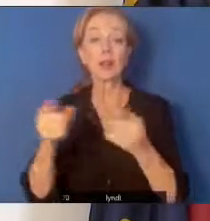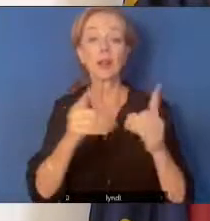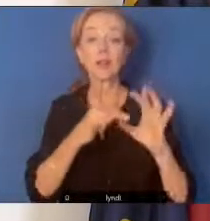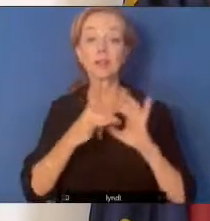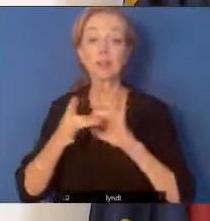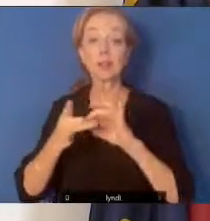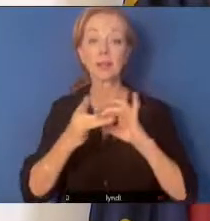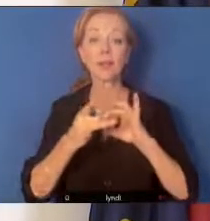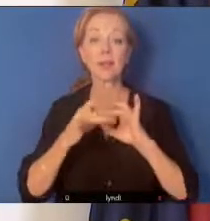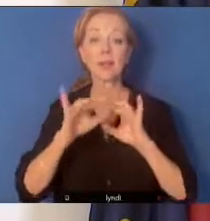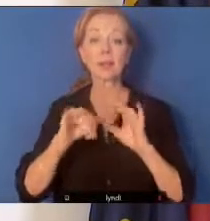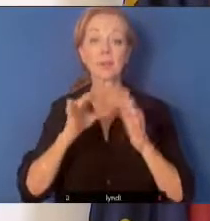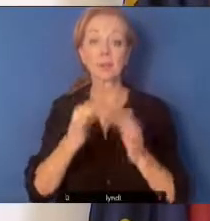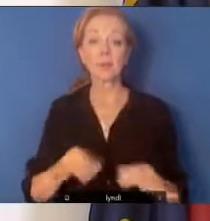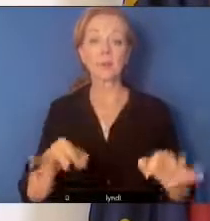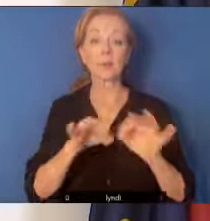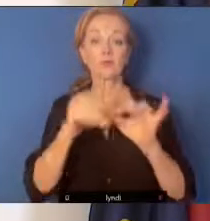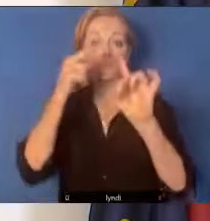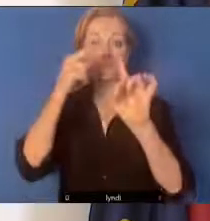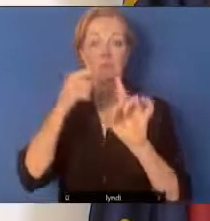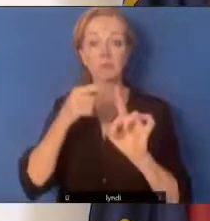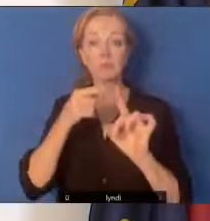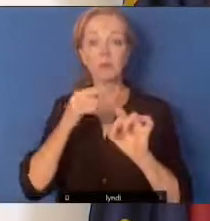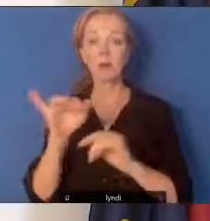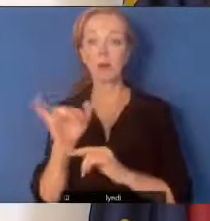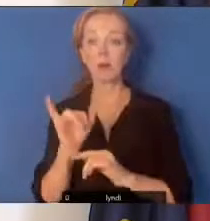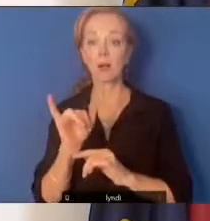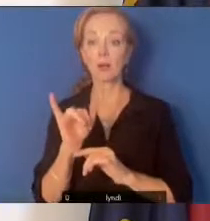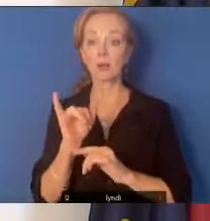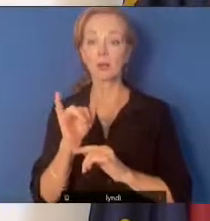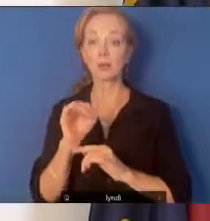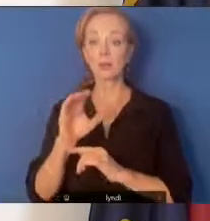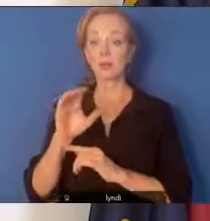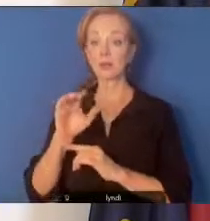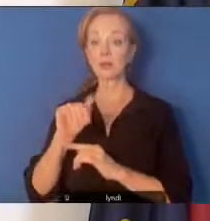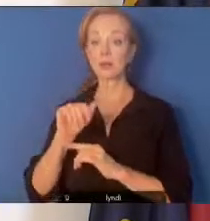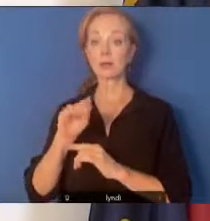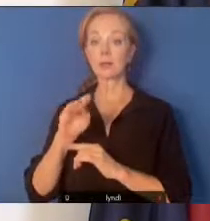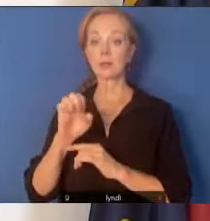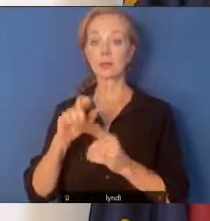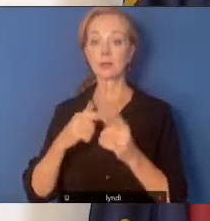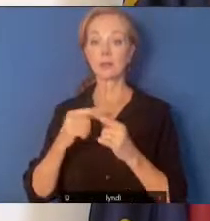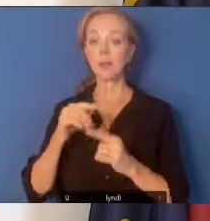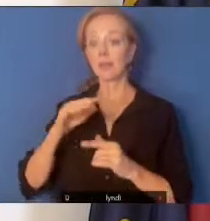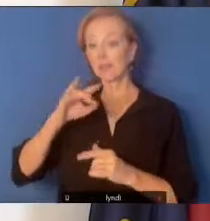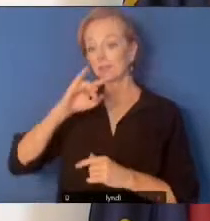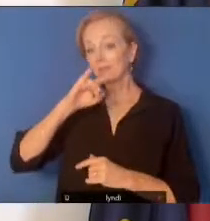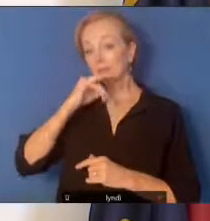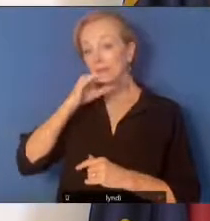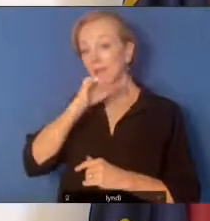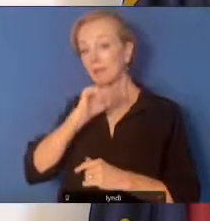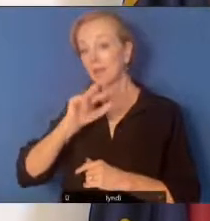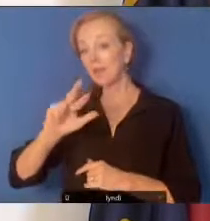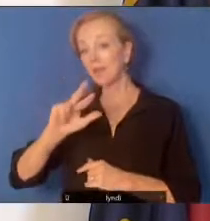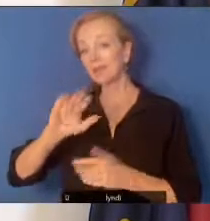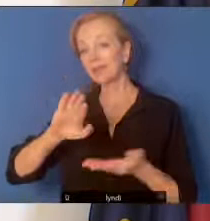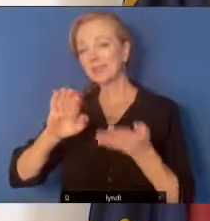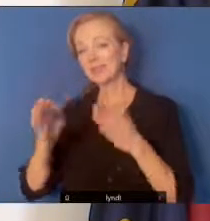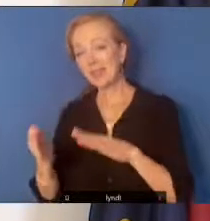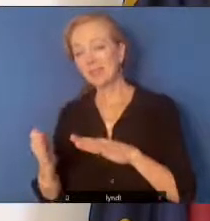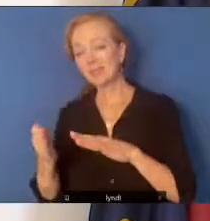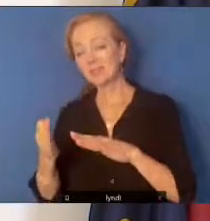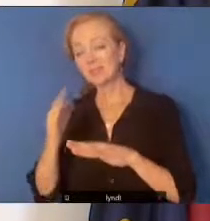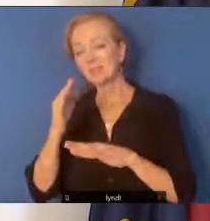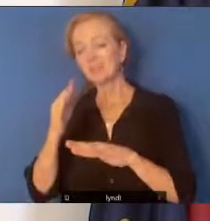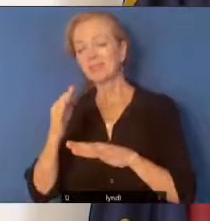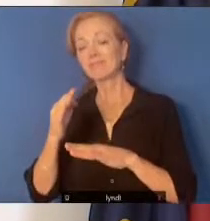both the Kiev drive as well as, the case where Asaya lost his life. So these cases are clearly connected. I can't really